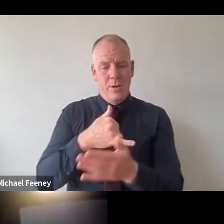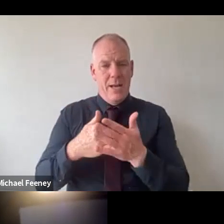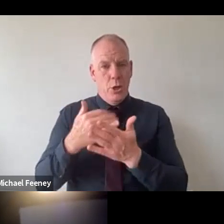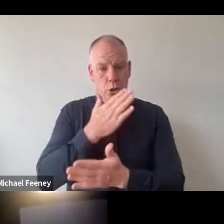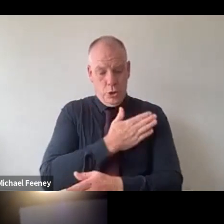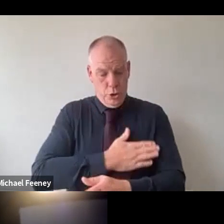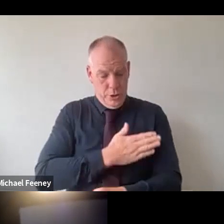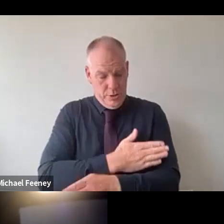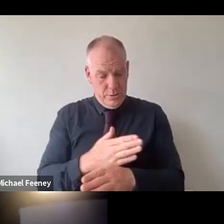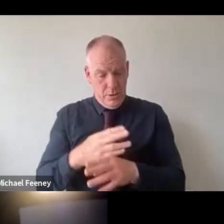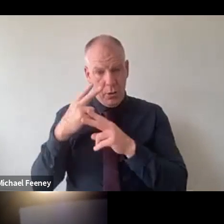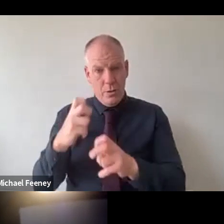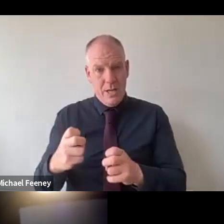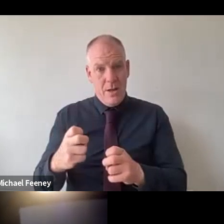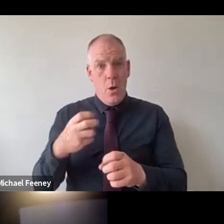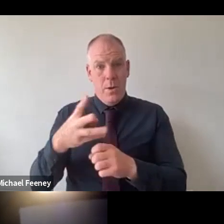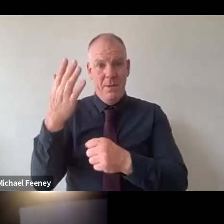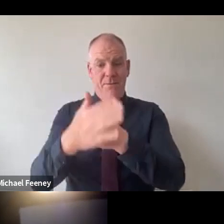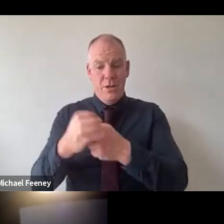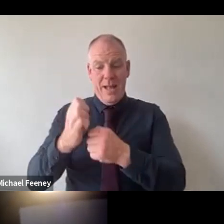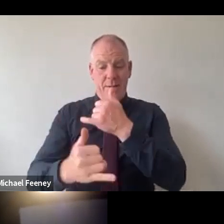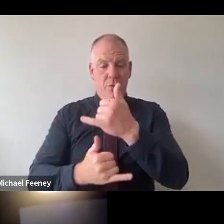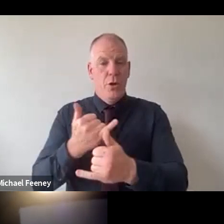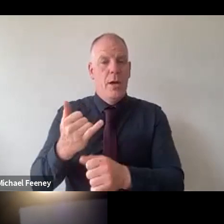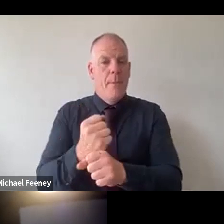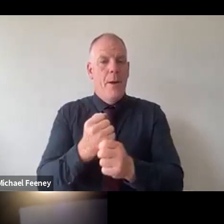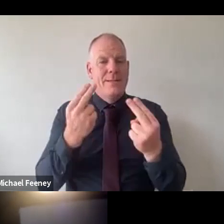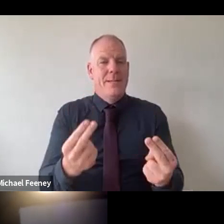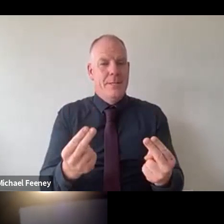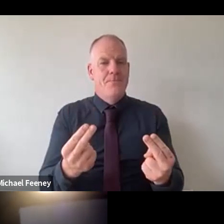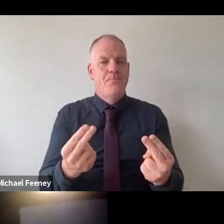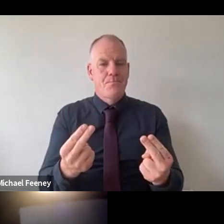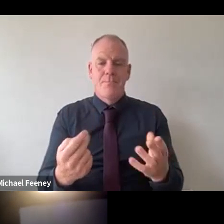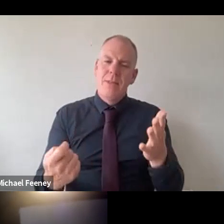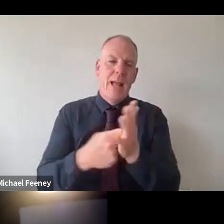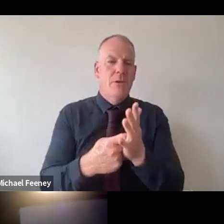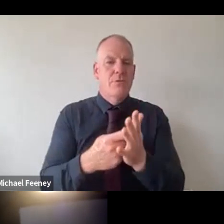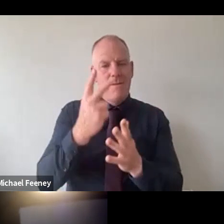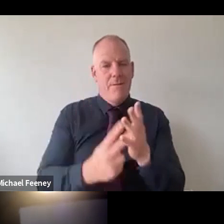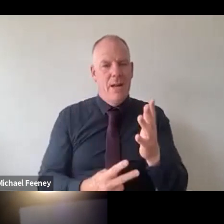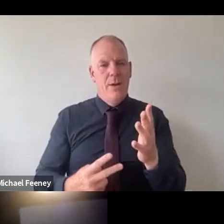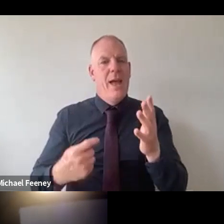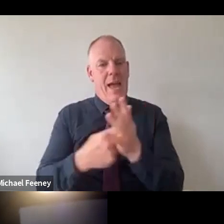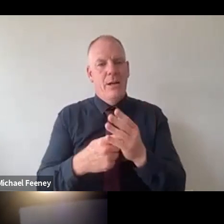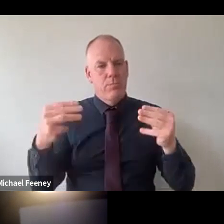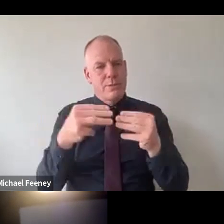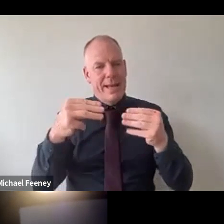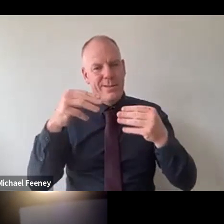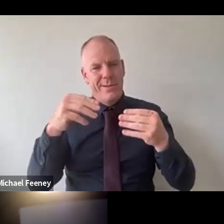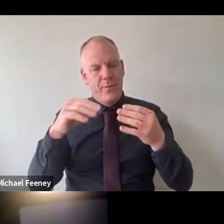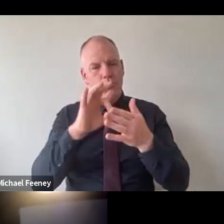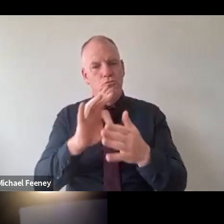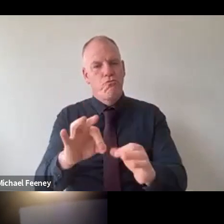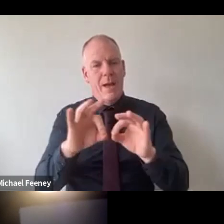to be finalized by the end of this year on the need for and the added value of additional protected grounds into